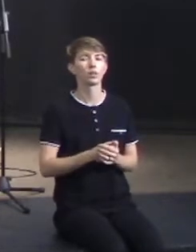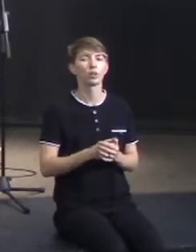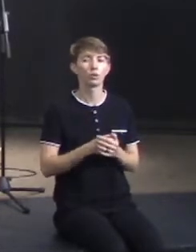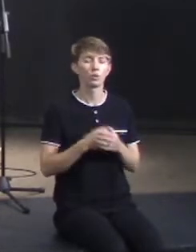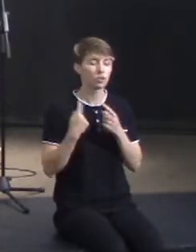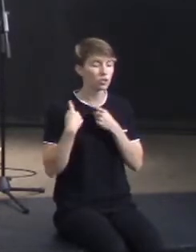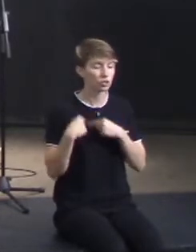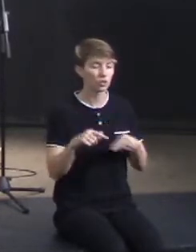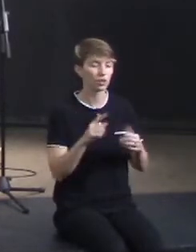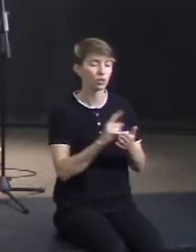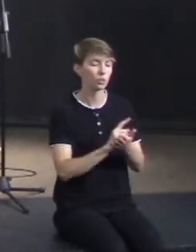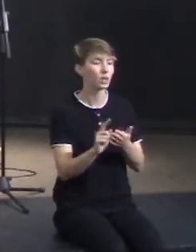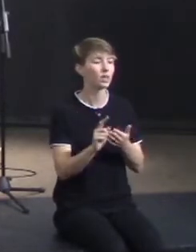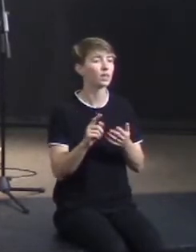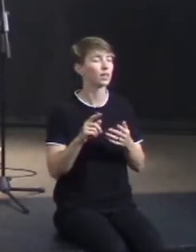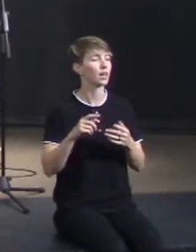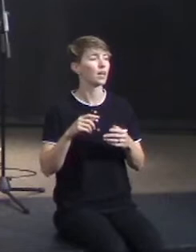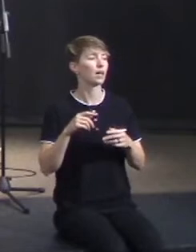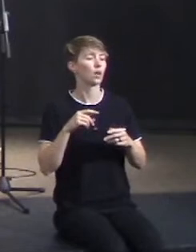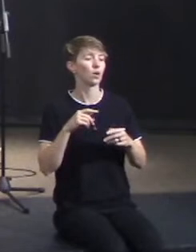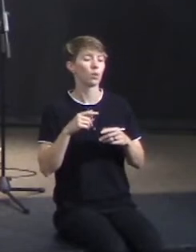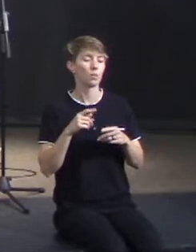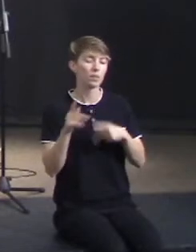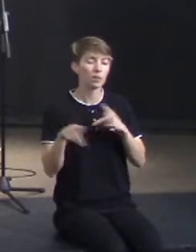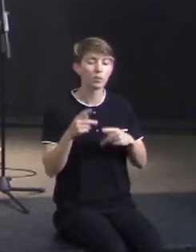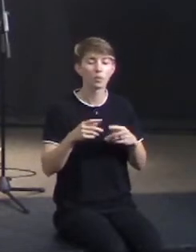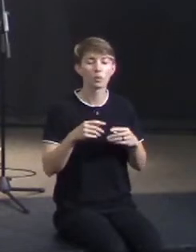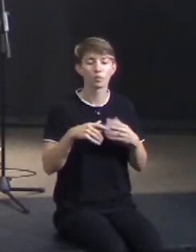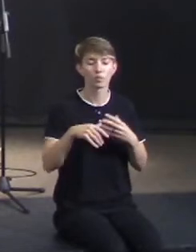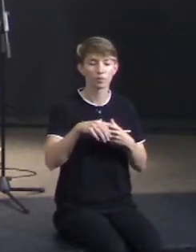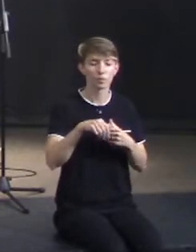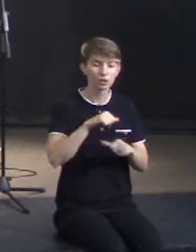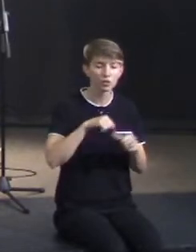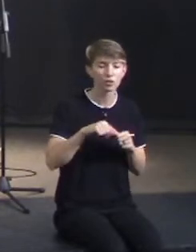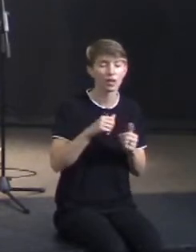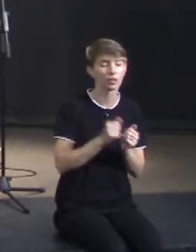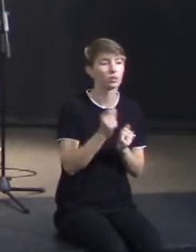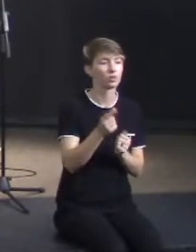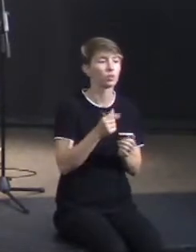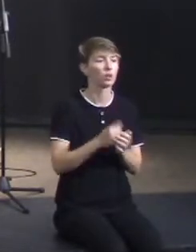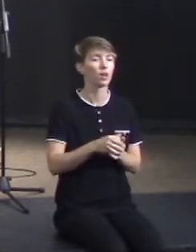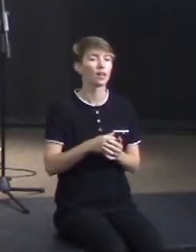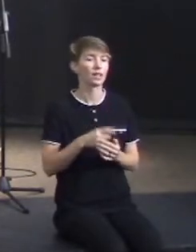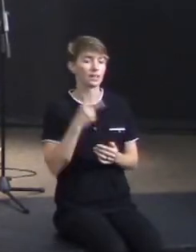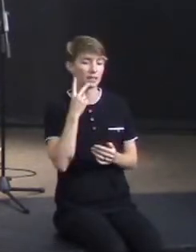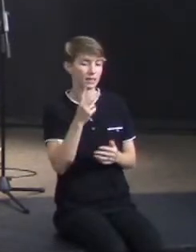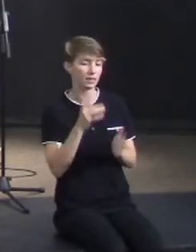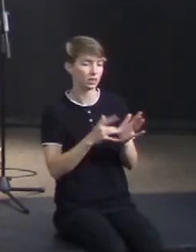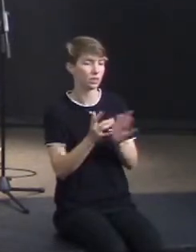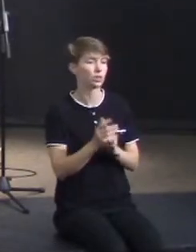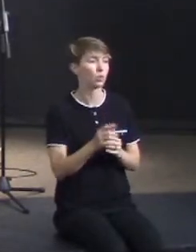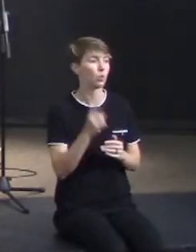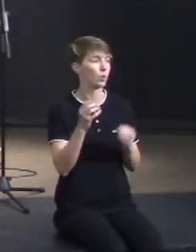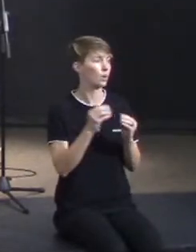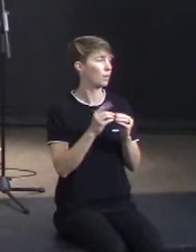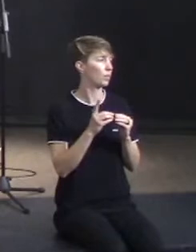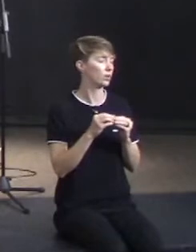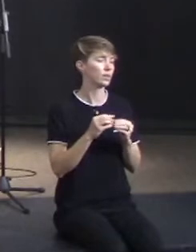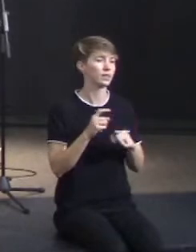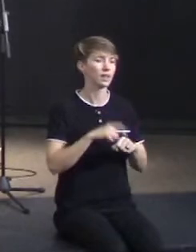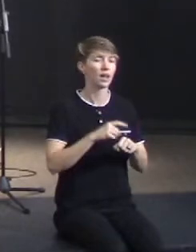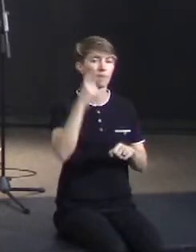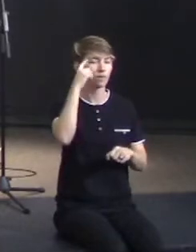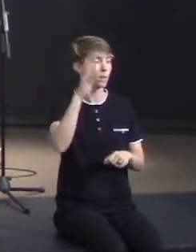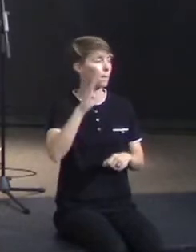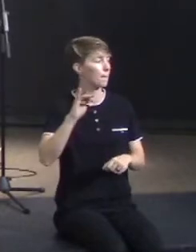you, are they seeing Jesus and are they feeling that unusual love and that acceptance? So one more time for Bill, appreciate it.